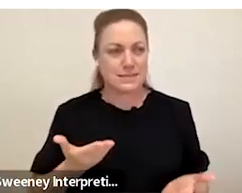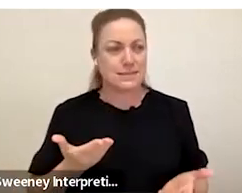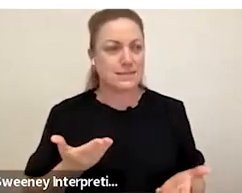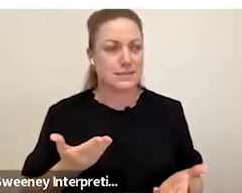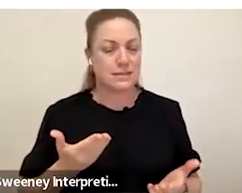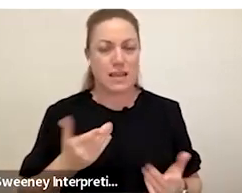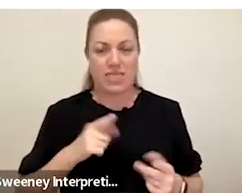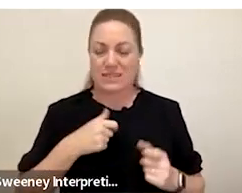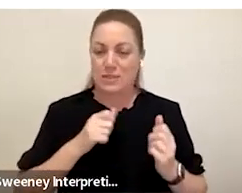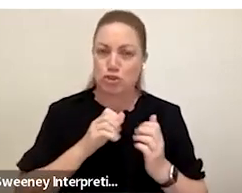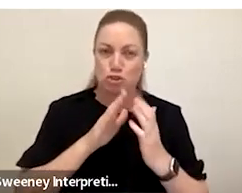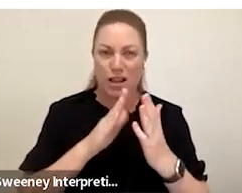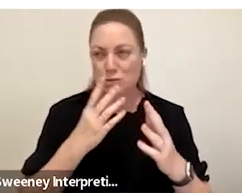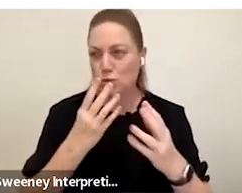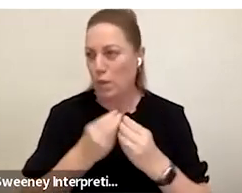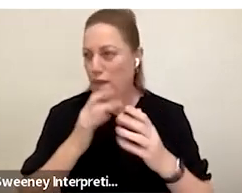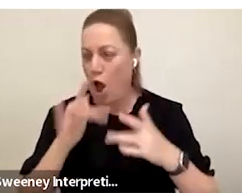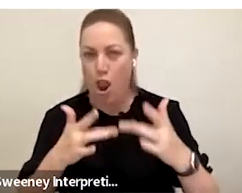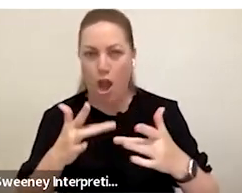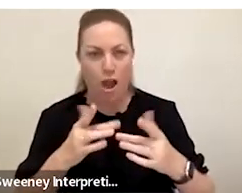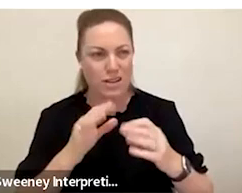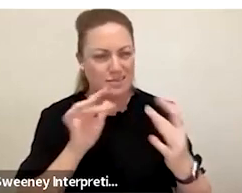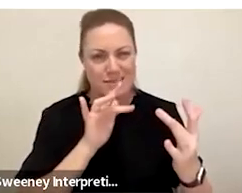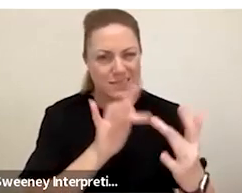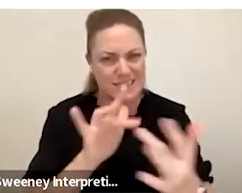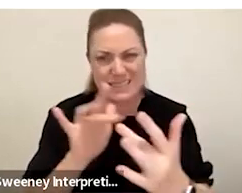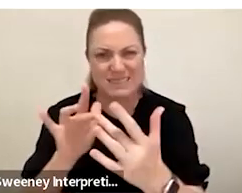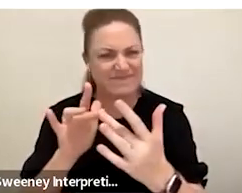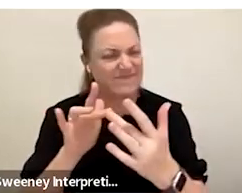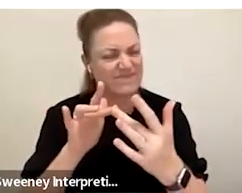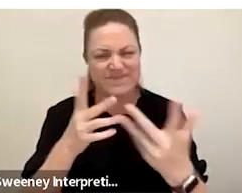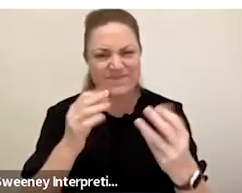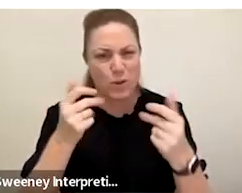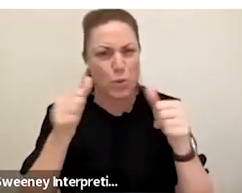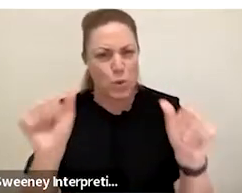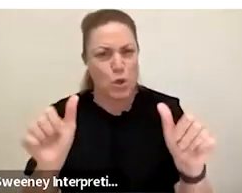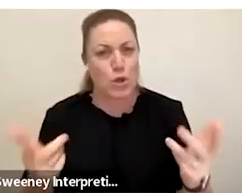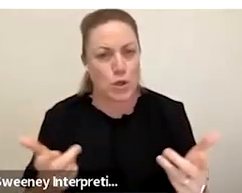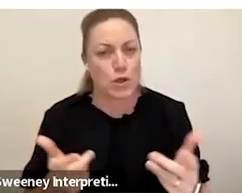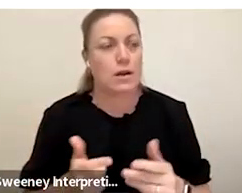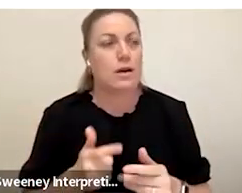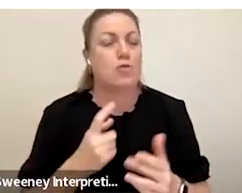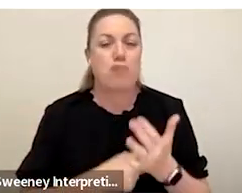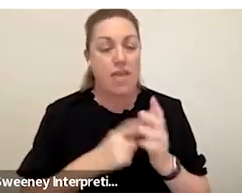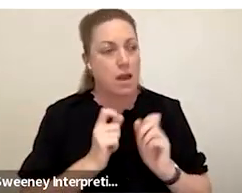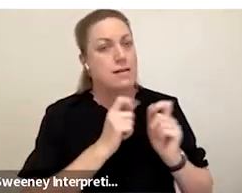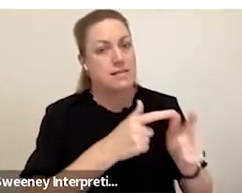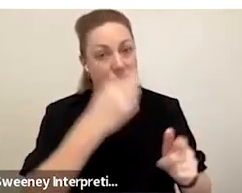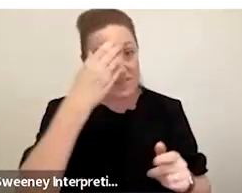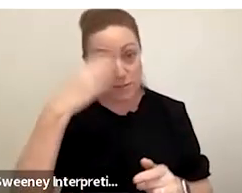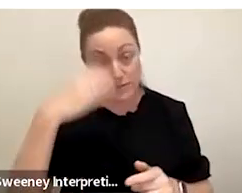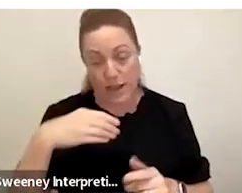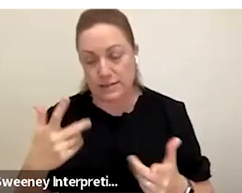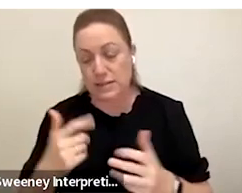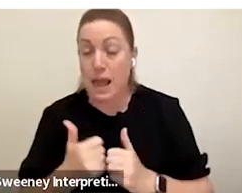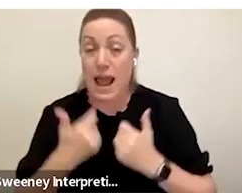the challenge with the online groups, she still wasn't getting that form of connection that she needed. So I don't know if that answered the question, but our council